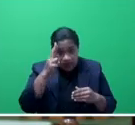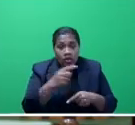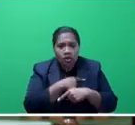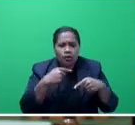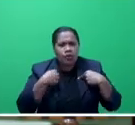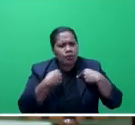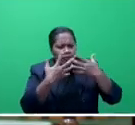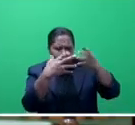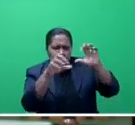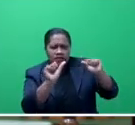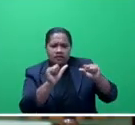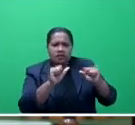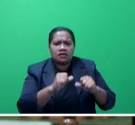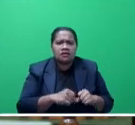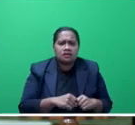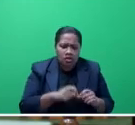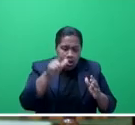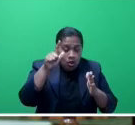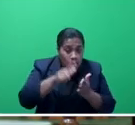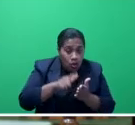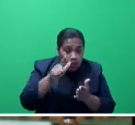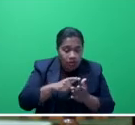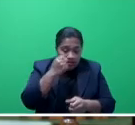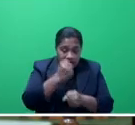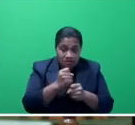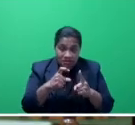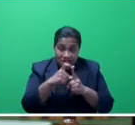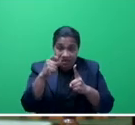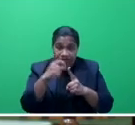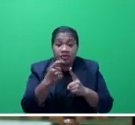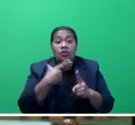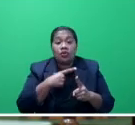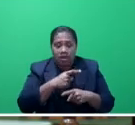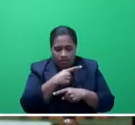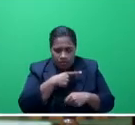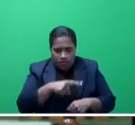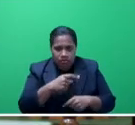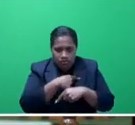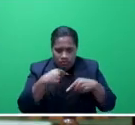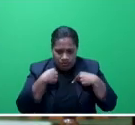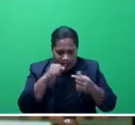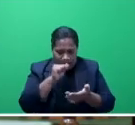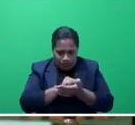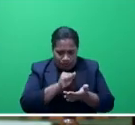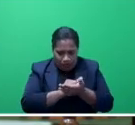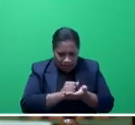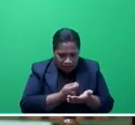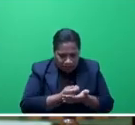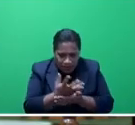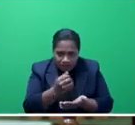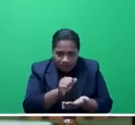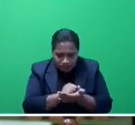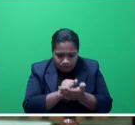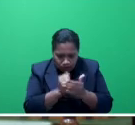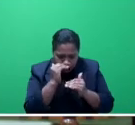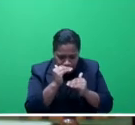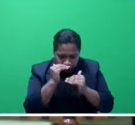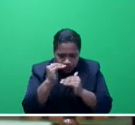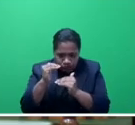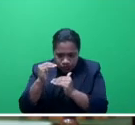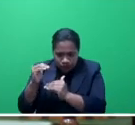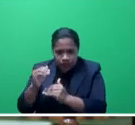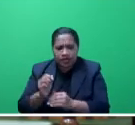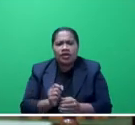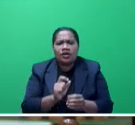a lower debt to GDP ratio because of our tight control on operational expenditure, with a freeze on the size of the civil